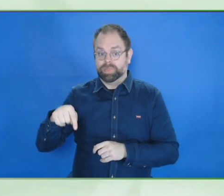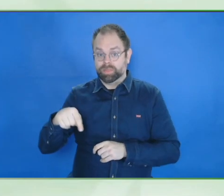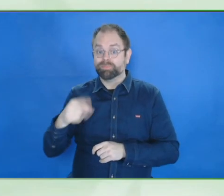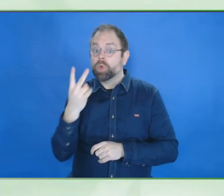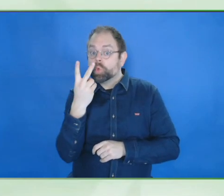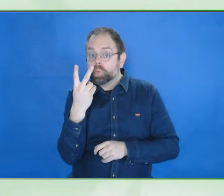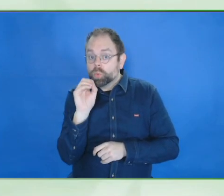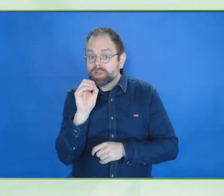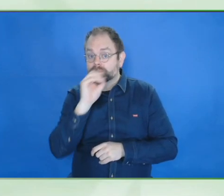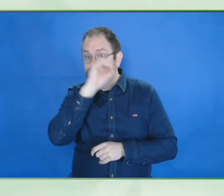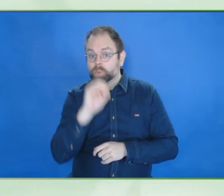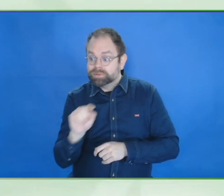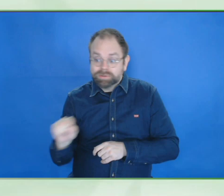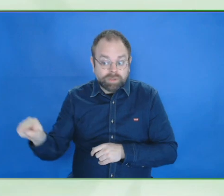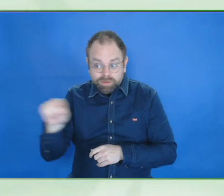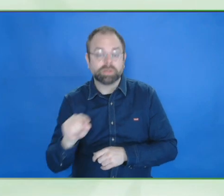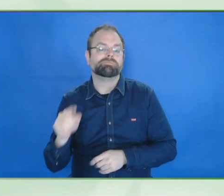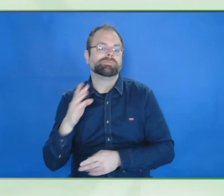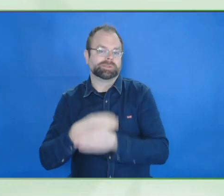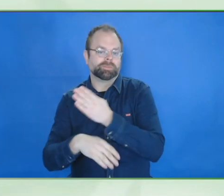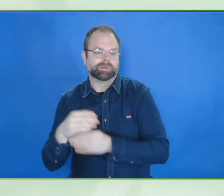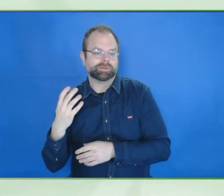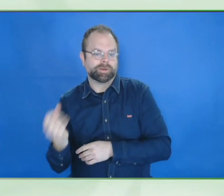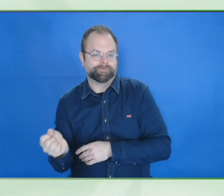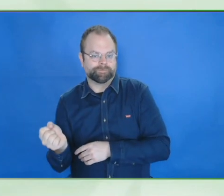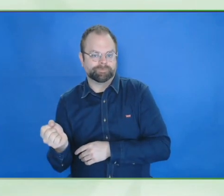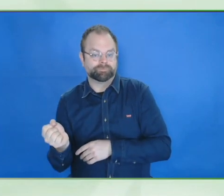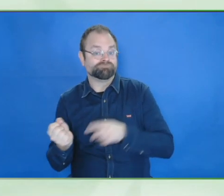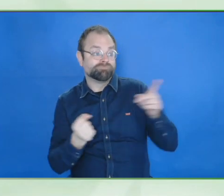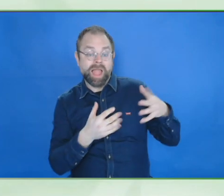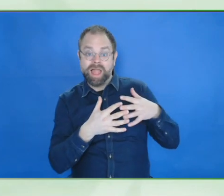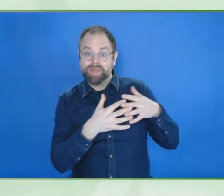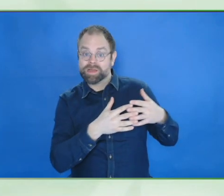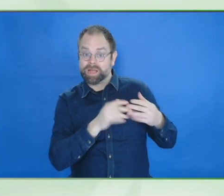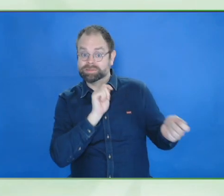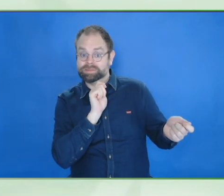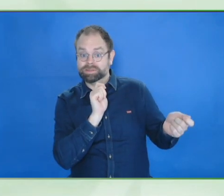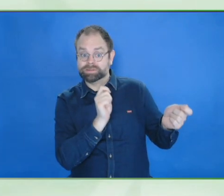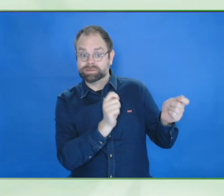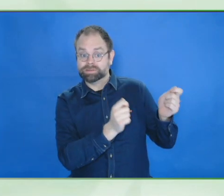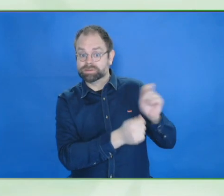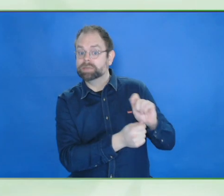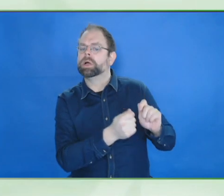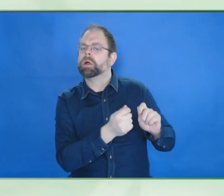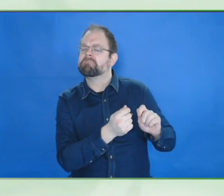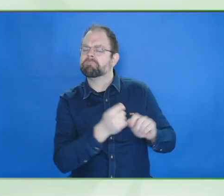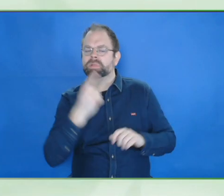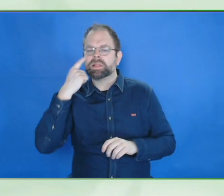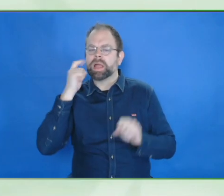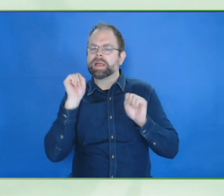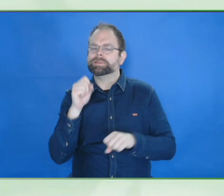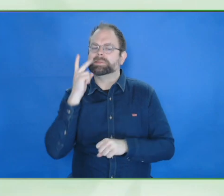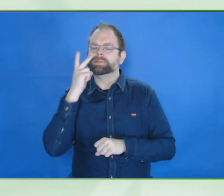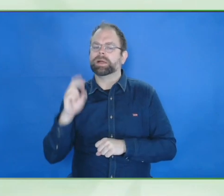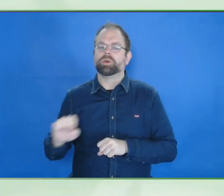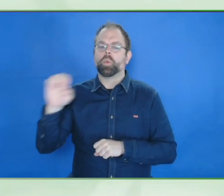chance for Europe to be the market leader in accessibility. We have the European Accessibility Act upcoming,